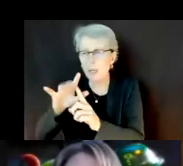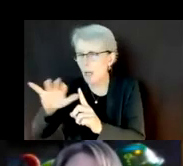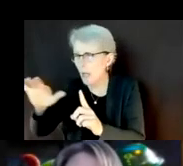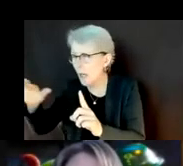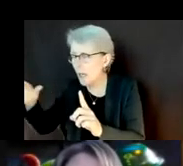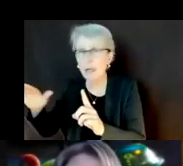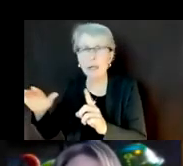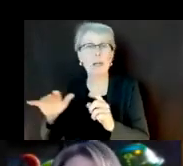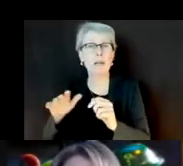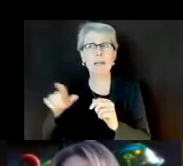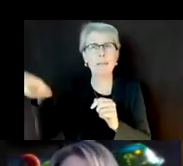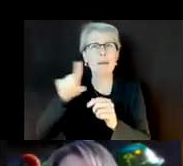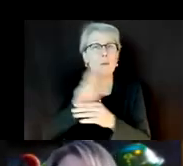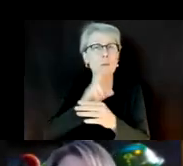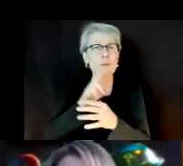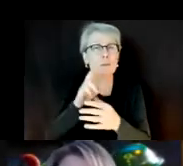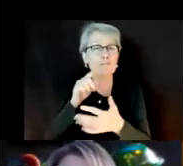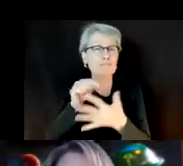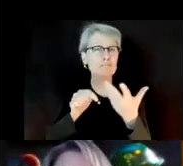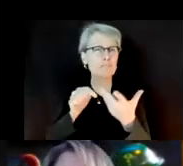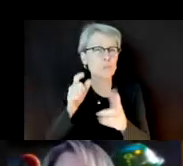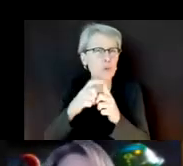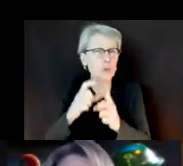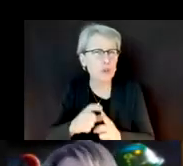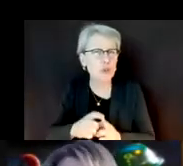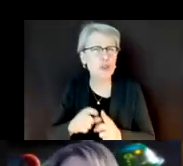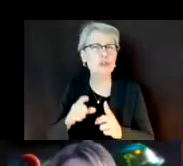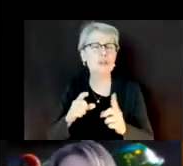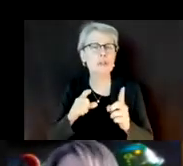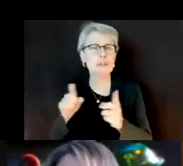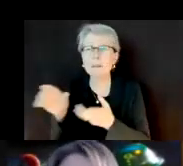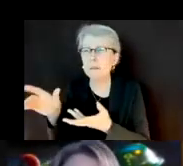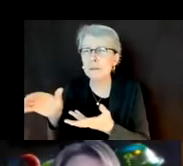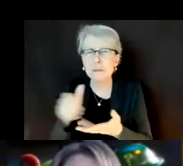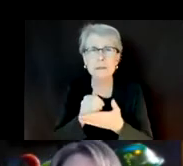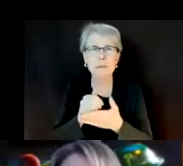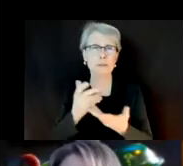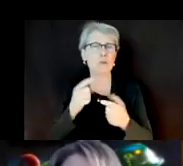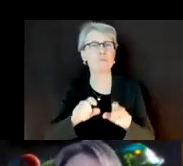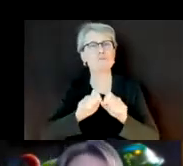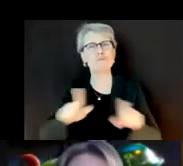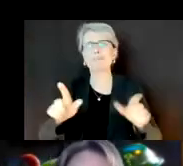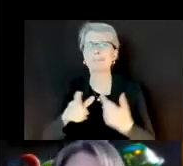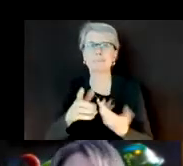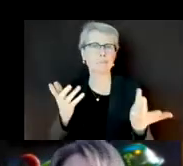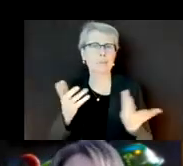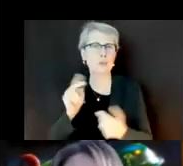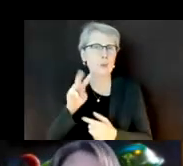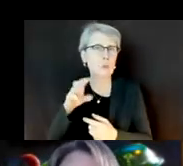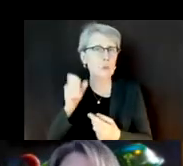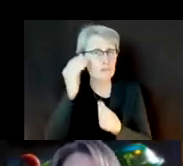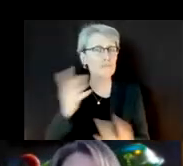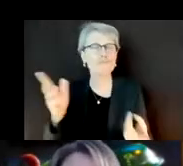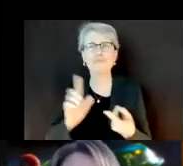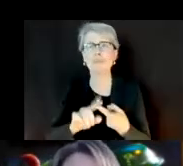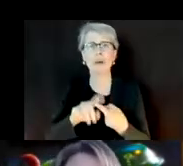language people are using, you do something that when you're writing anything, press releases, your website, Facebook posts, anything